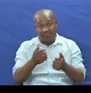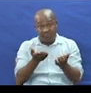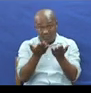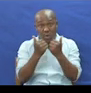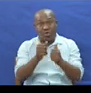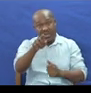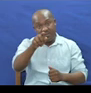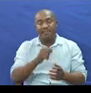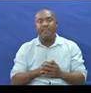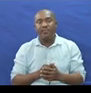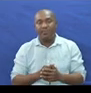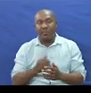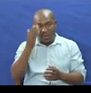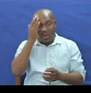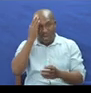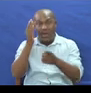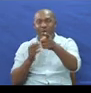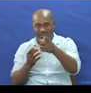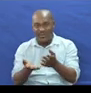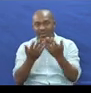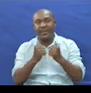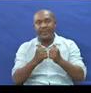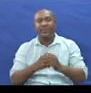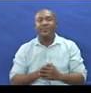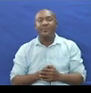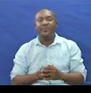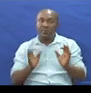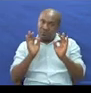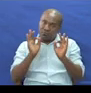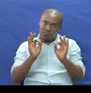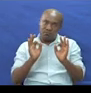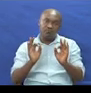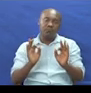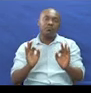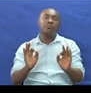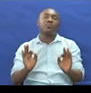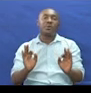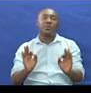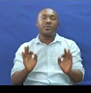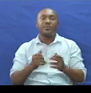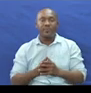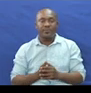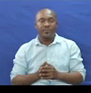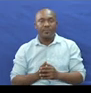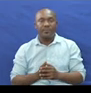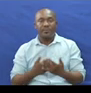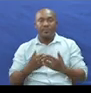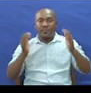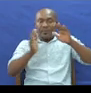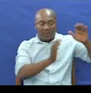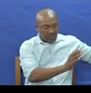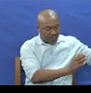can. I know that you can. Good. Now, let's go to the